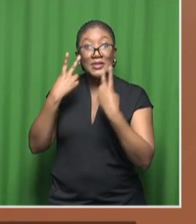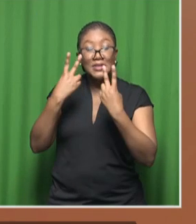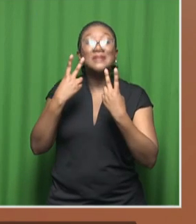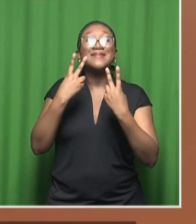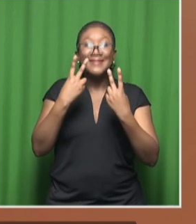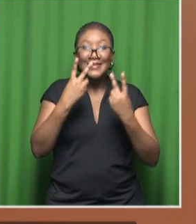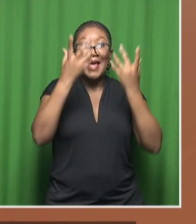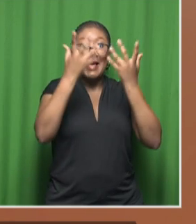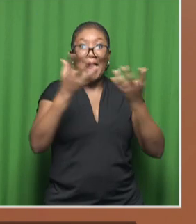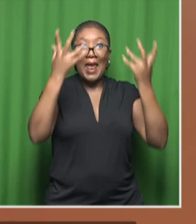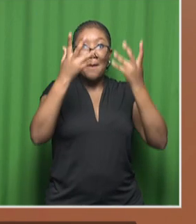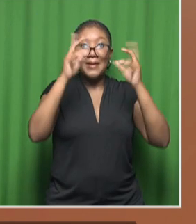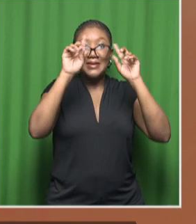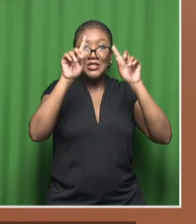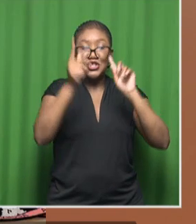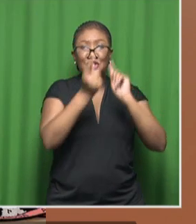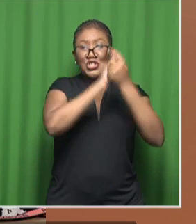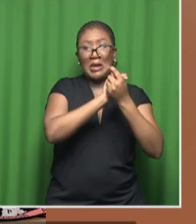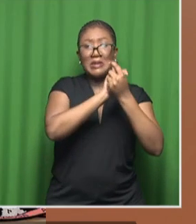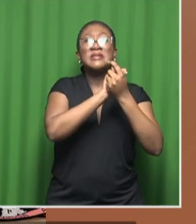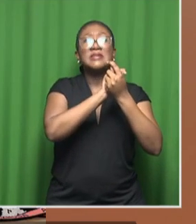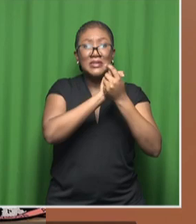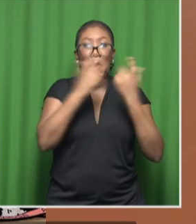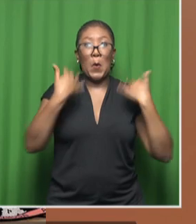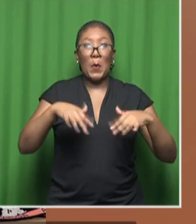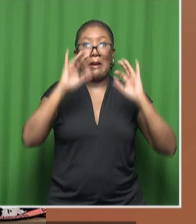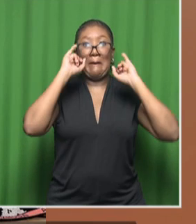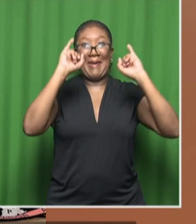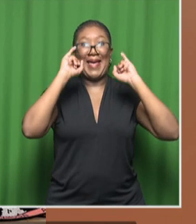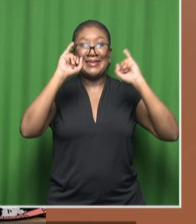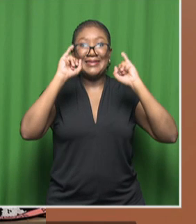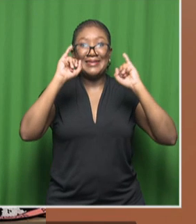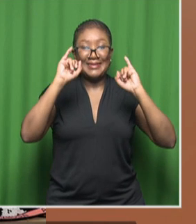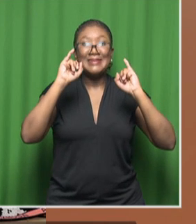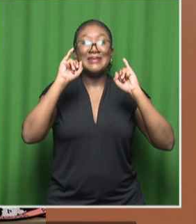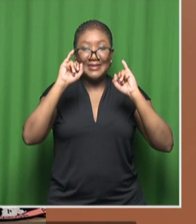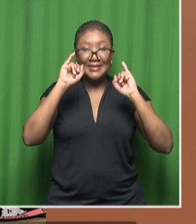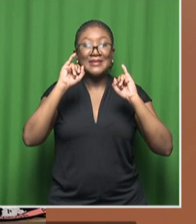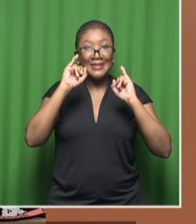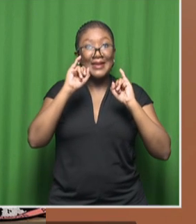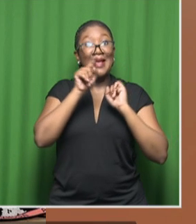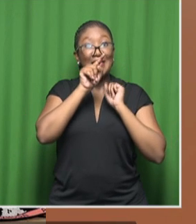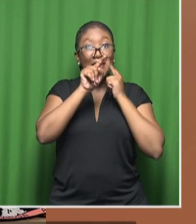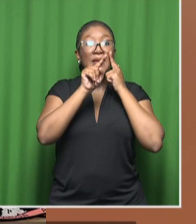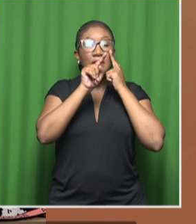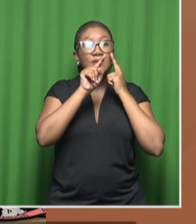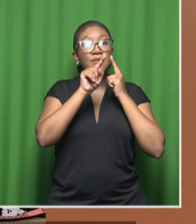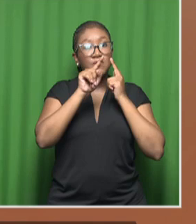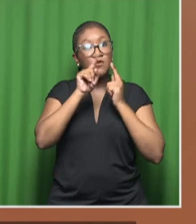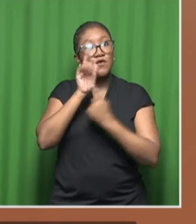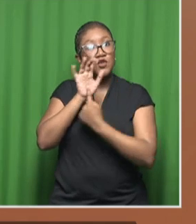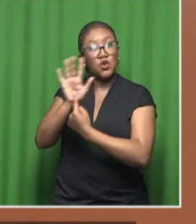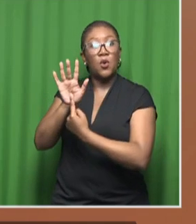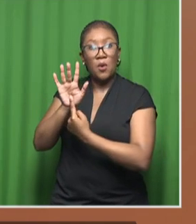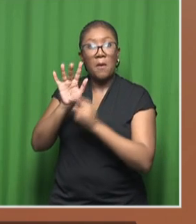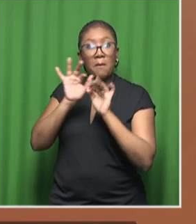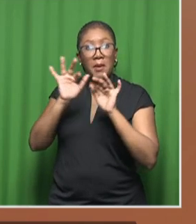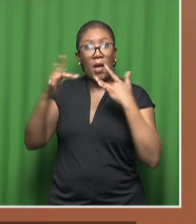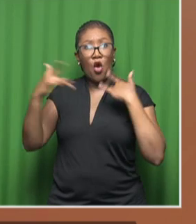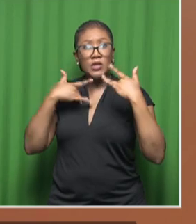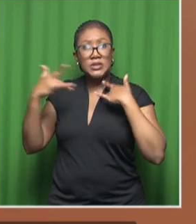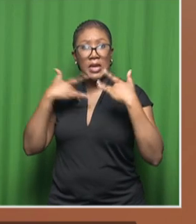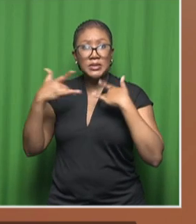the most bad factors that are happening in the world, and therefore people are always concerned on